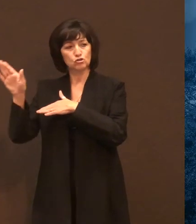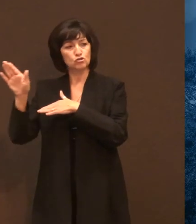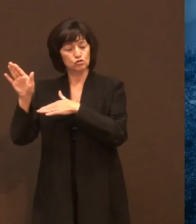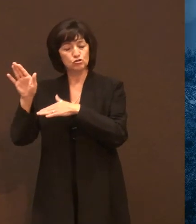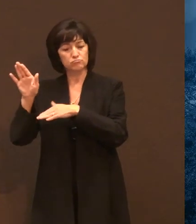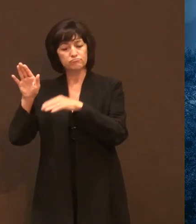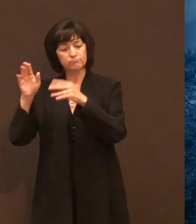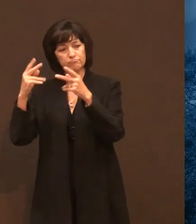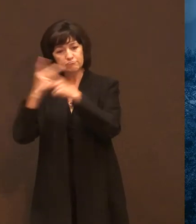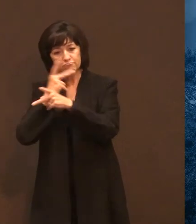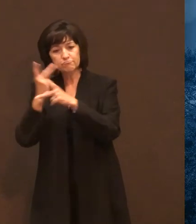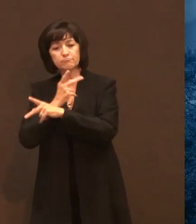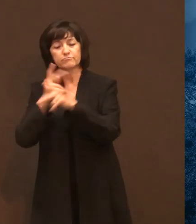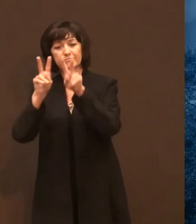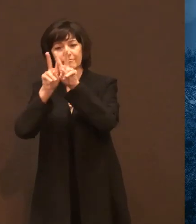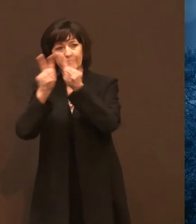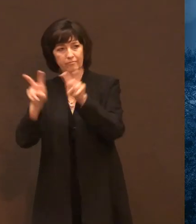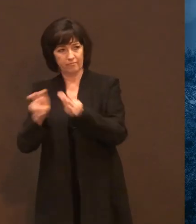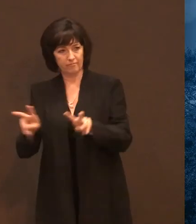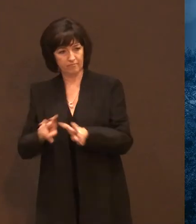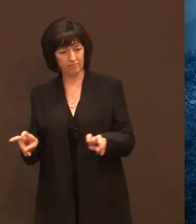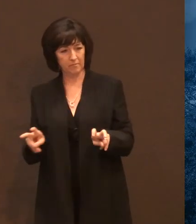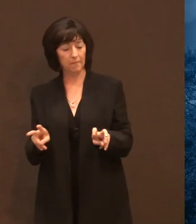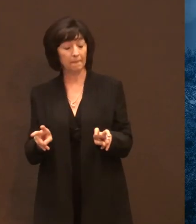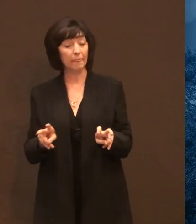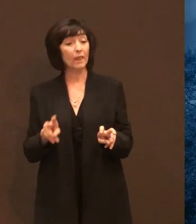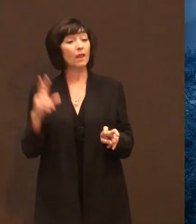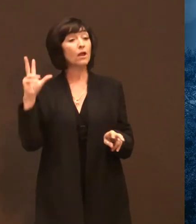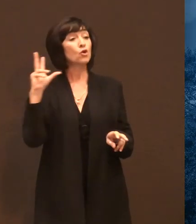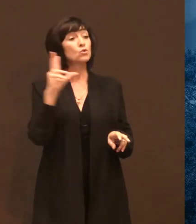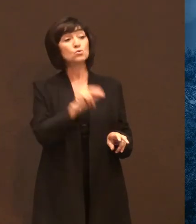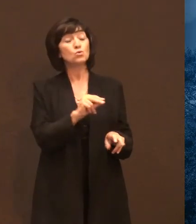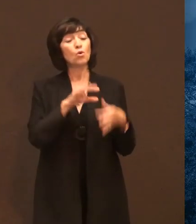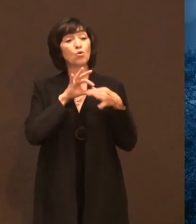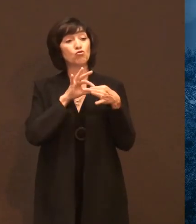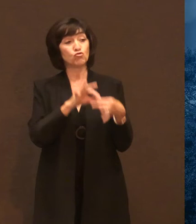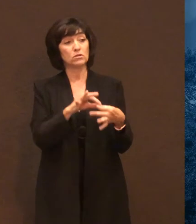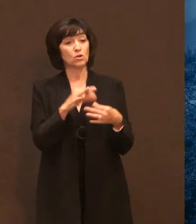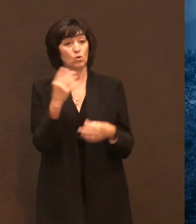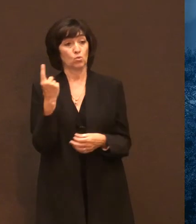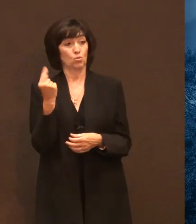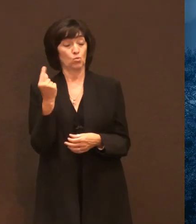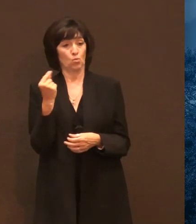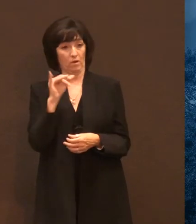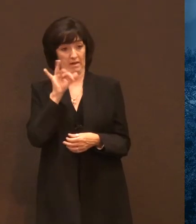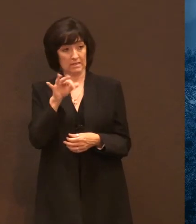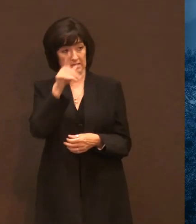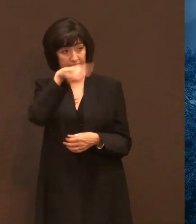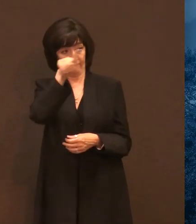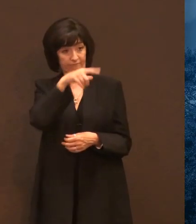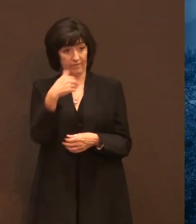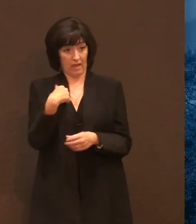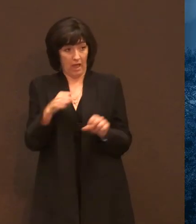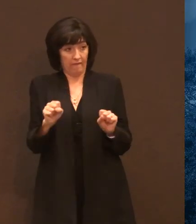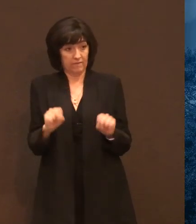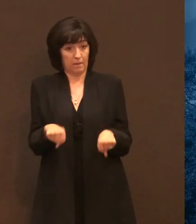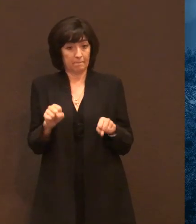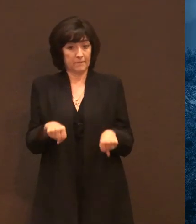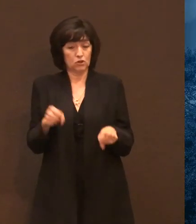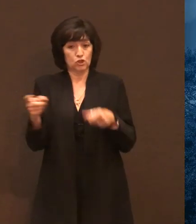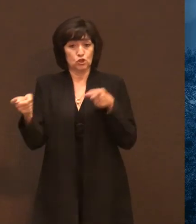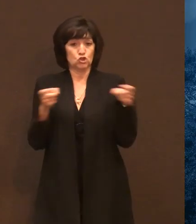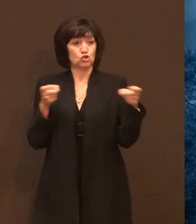end, and a lot of it has to do with the ability to control the environment in which the